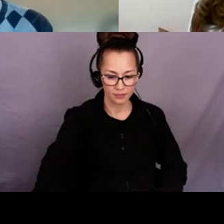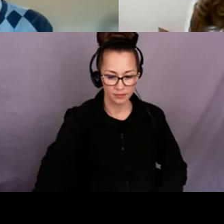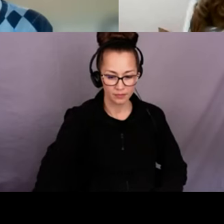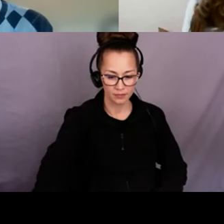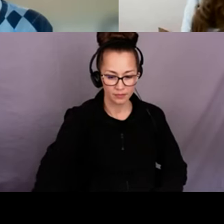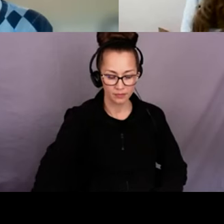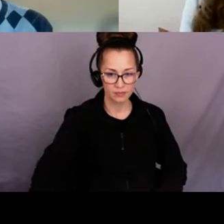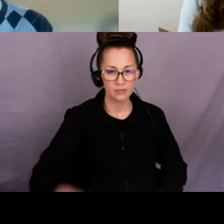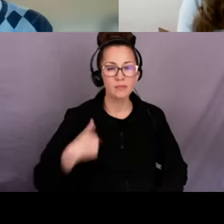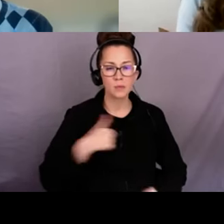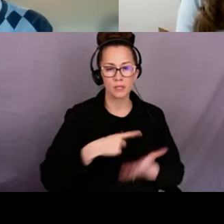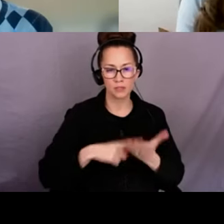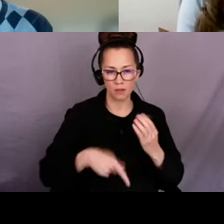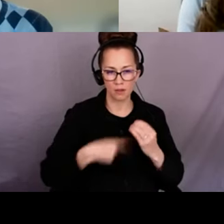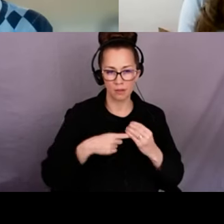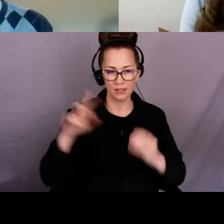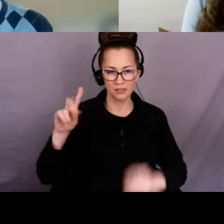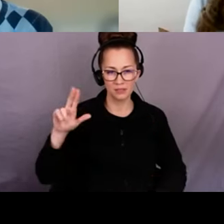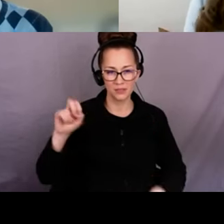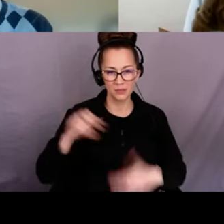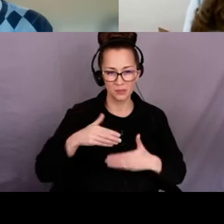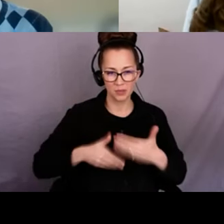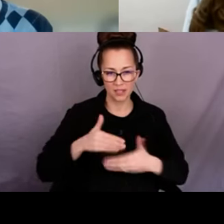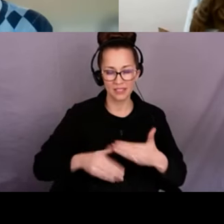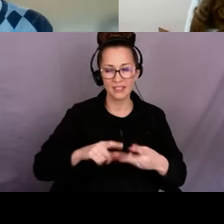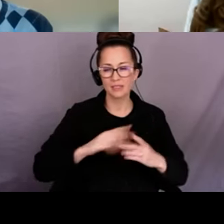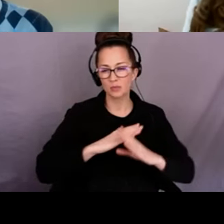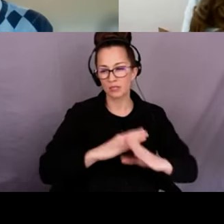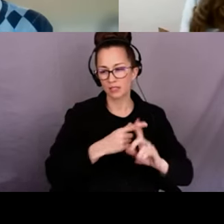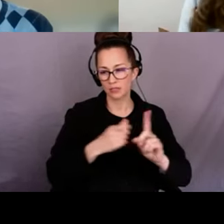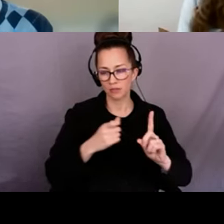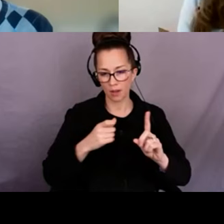talk about due process and we talk about protection from harm.